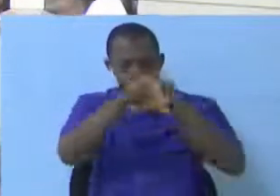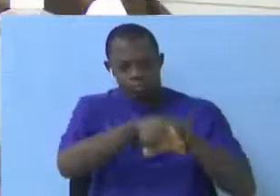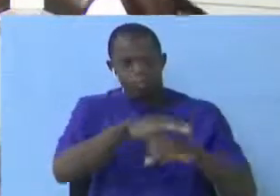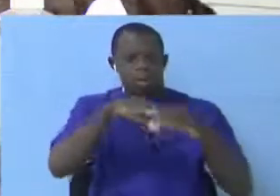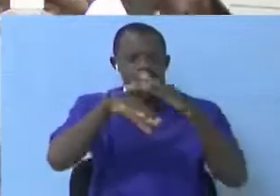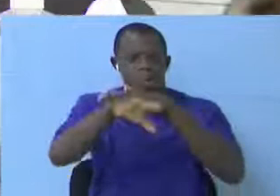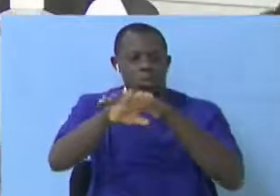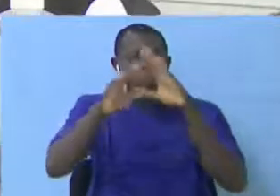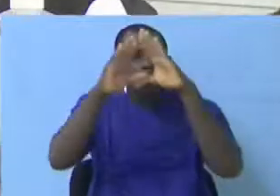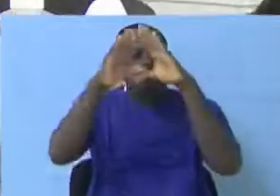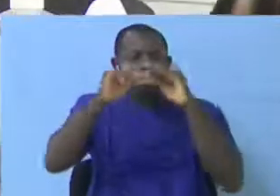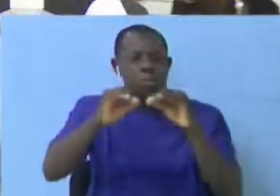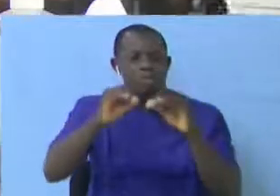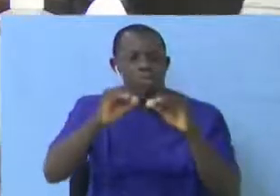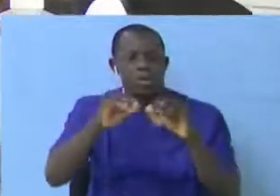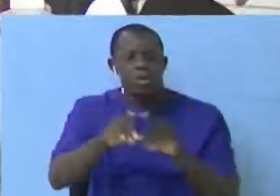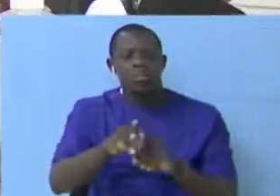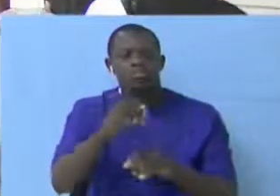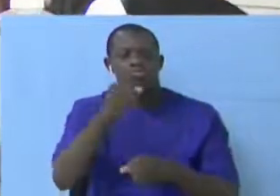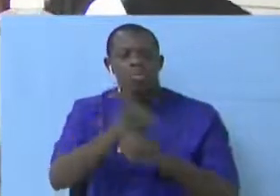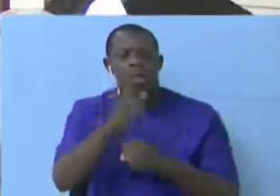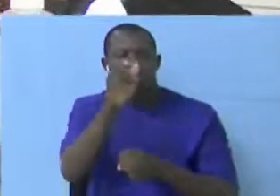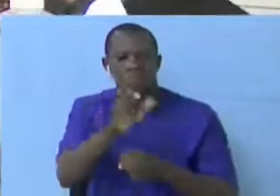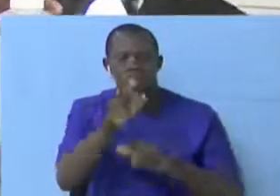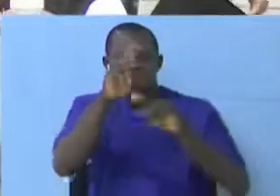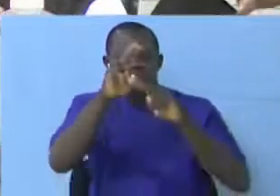And they have put him on that bench.